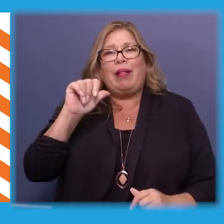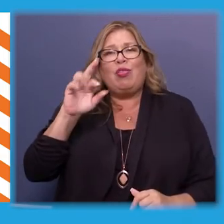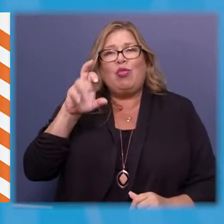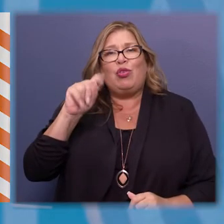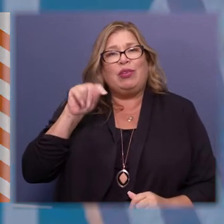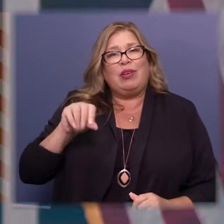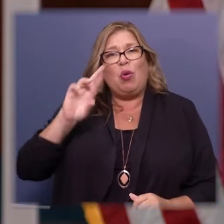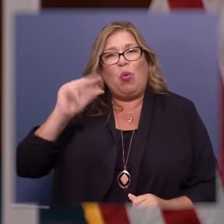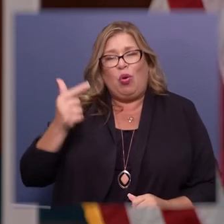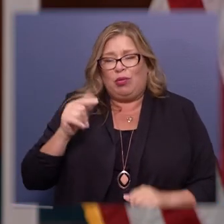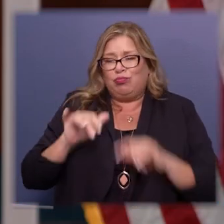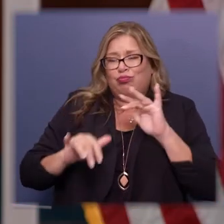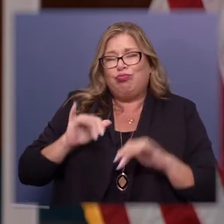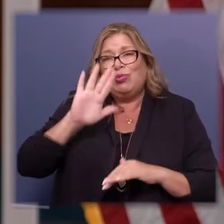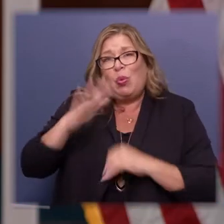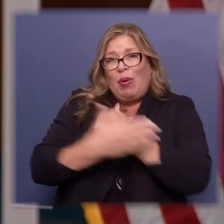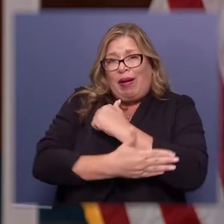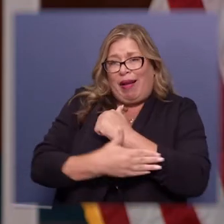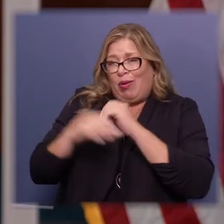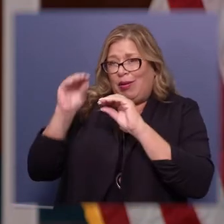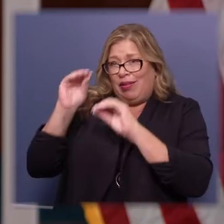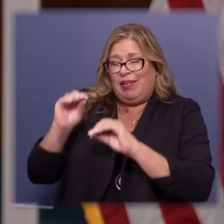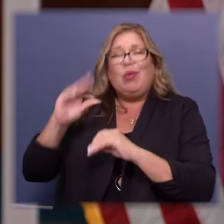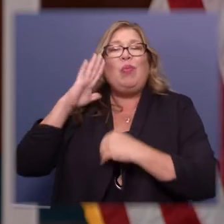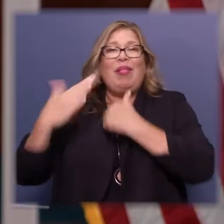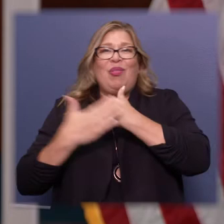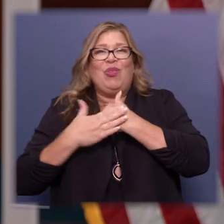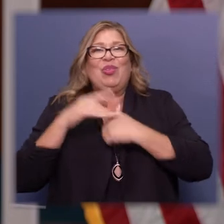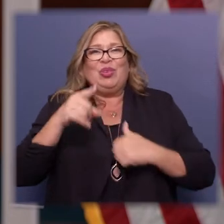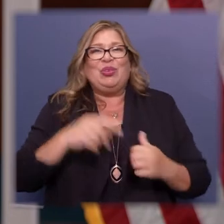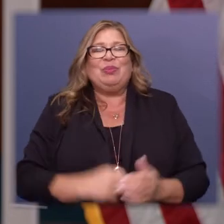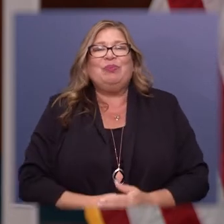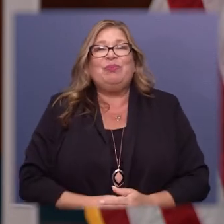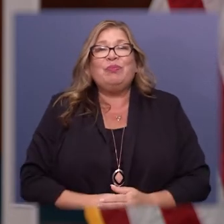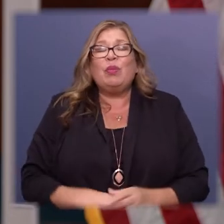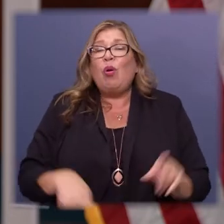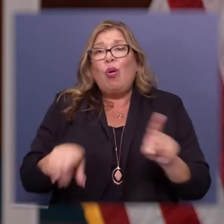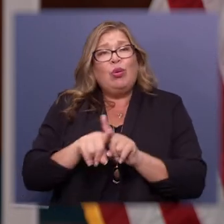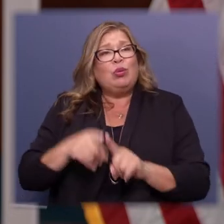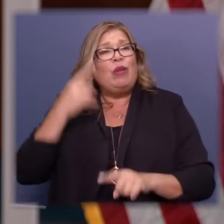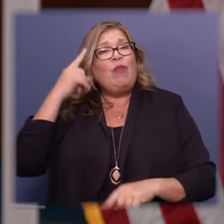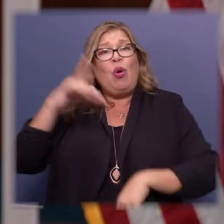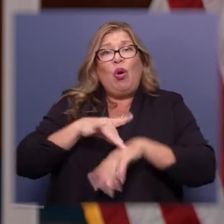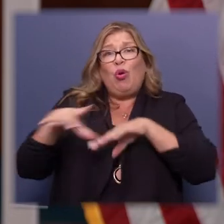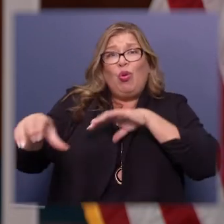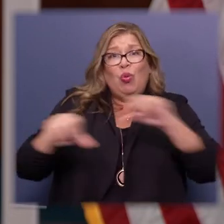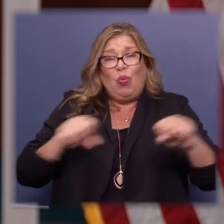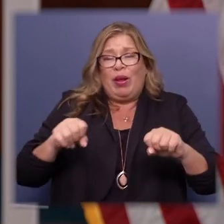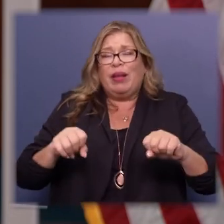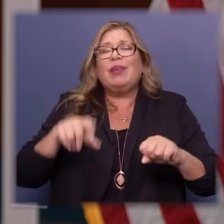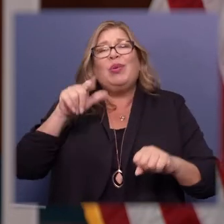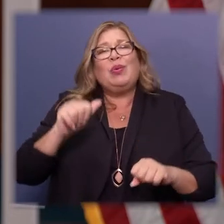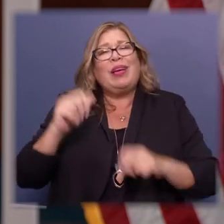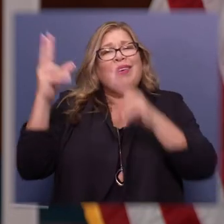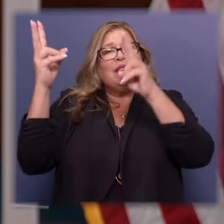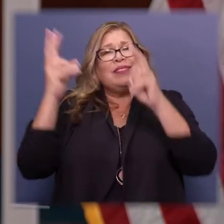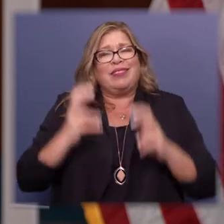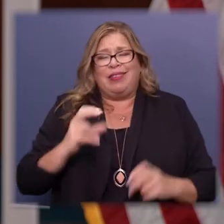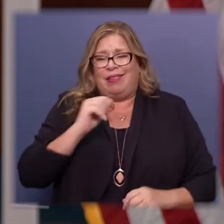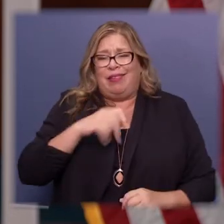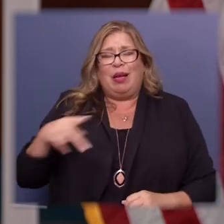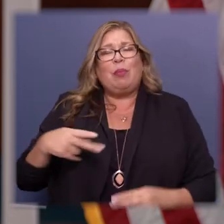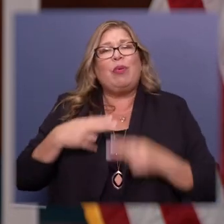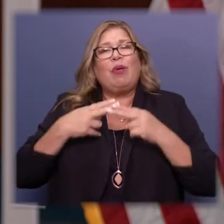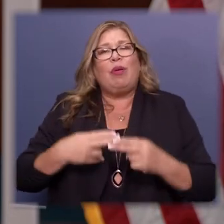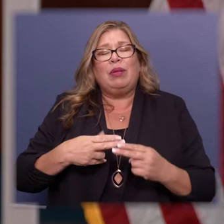calalerts.org. You should also download Earthquake Early Warning. You can do that by downloading